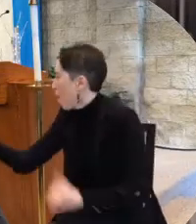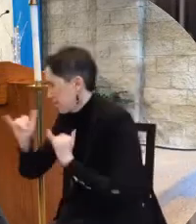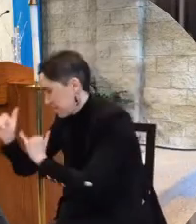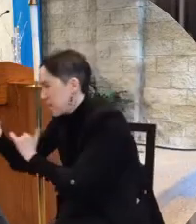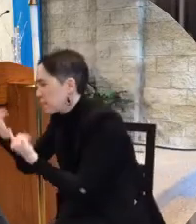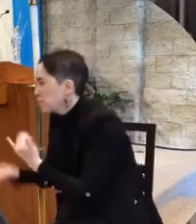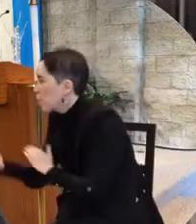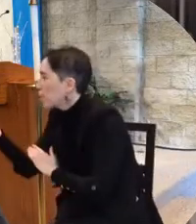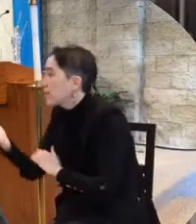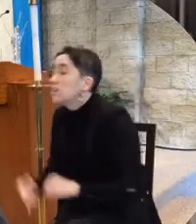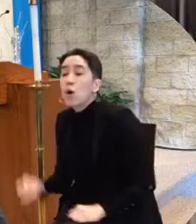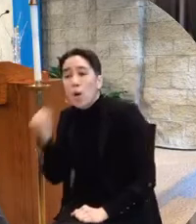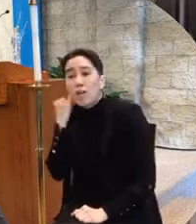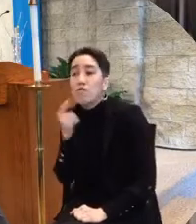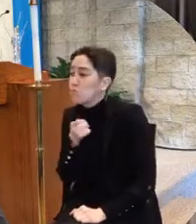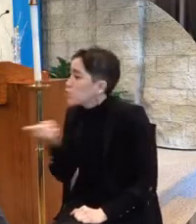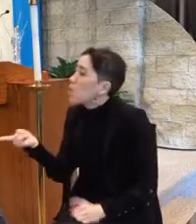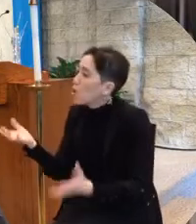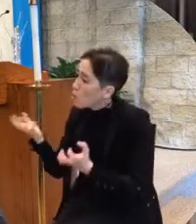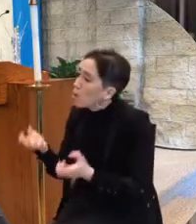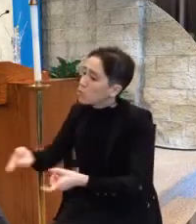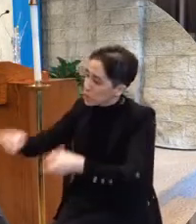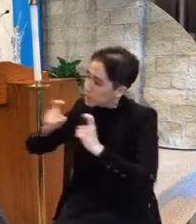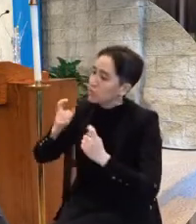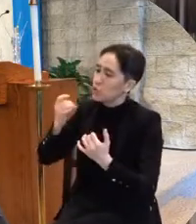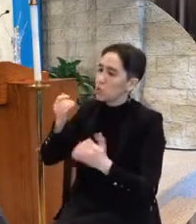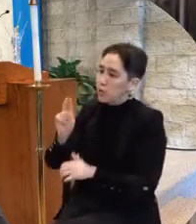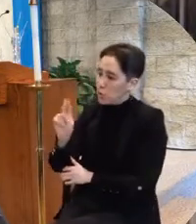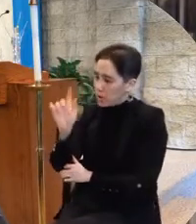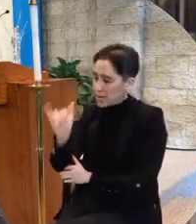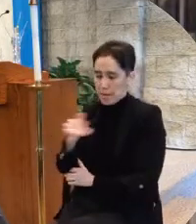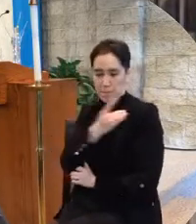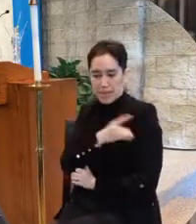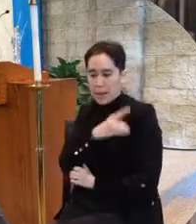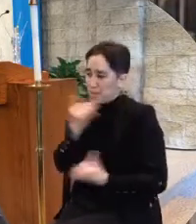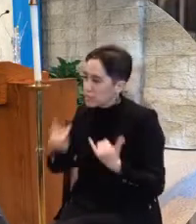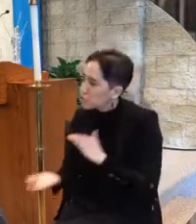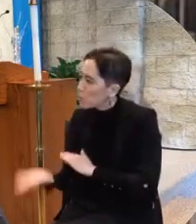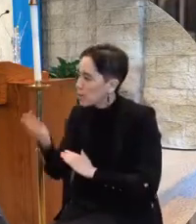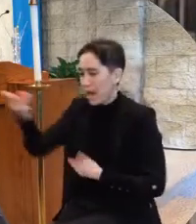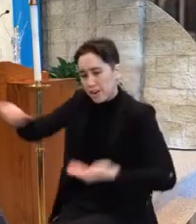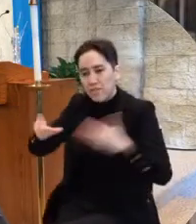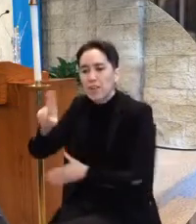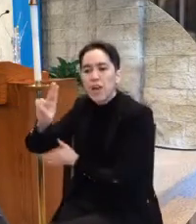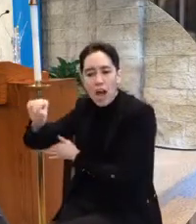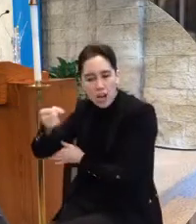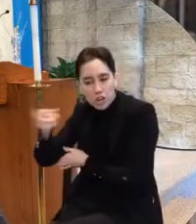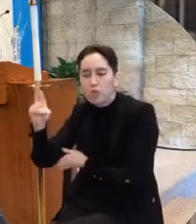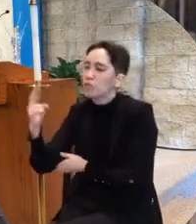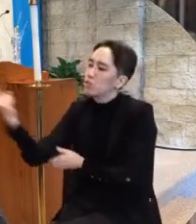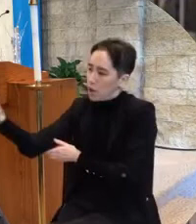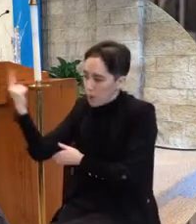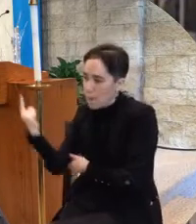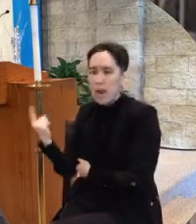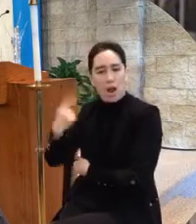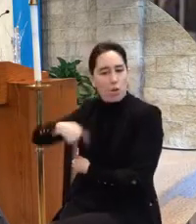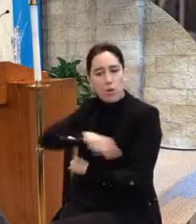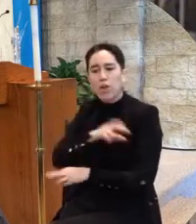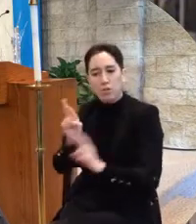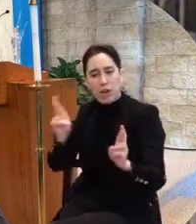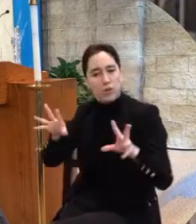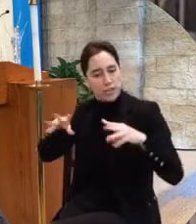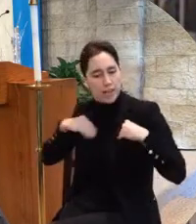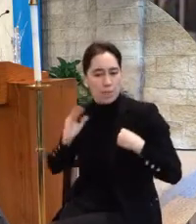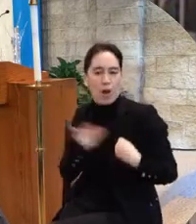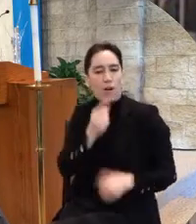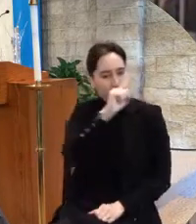to Unity Minneapolis this morning. I'm going to invite our ushers to come forth as we prepare to receive our tithes and our gifts and our offerings. If you're streaming